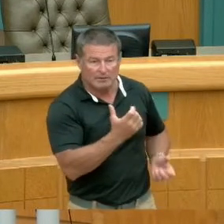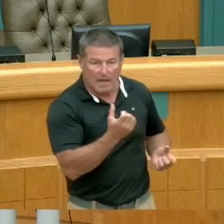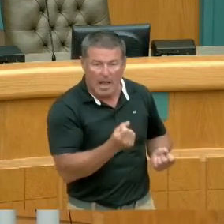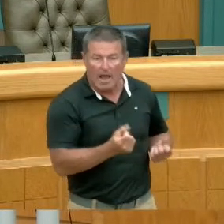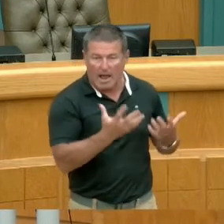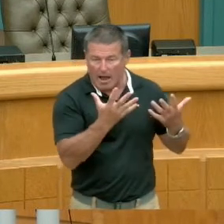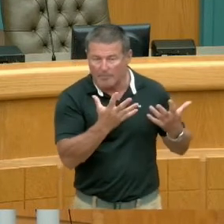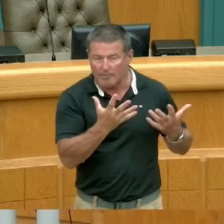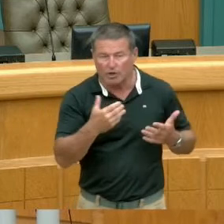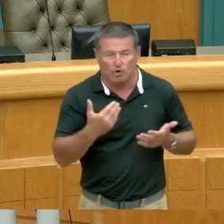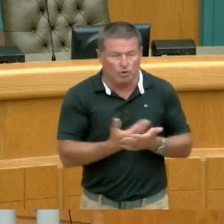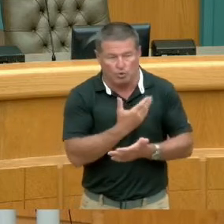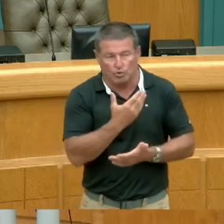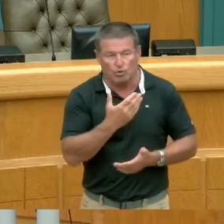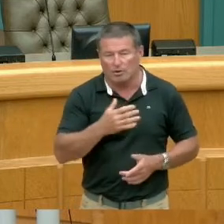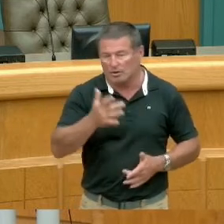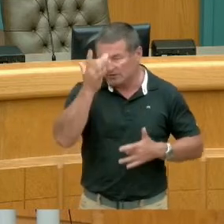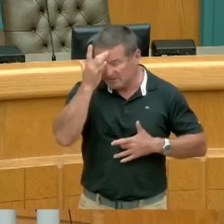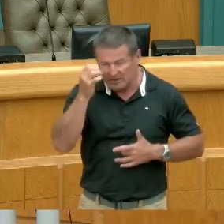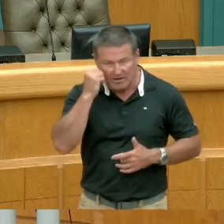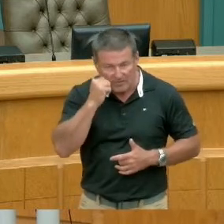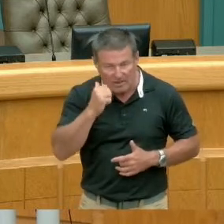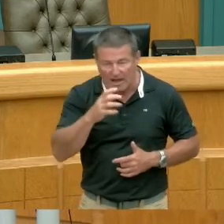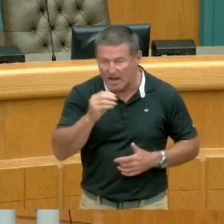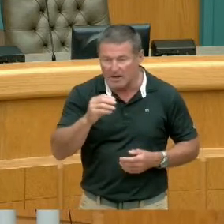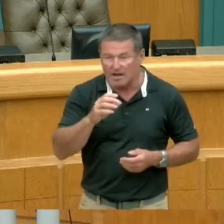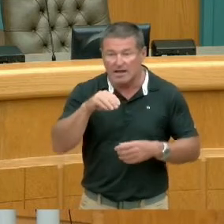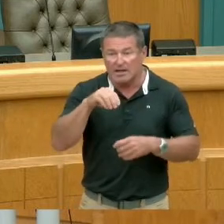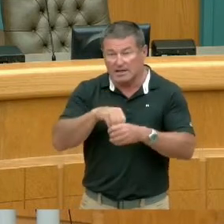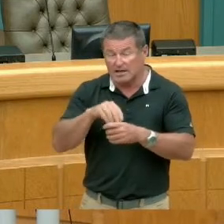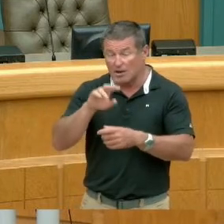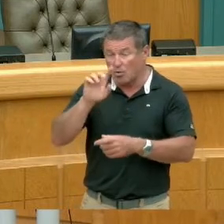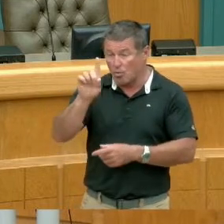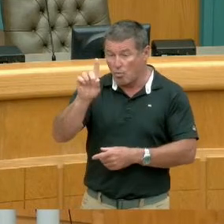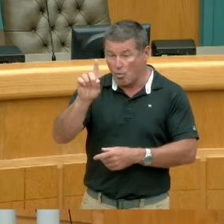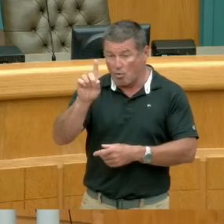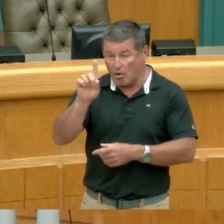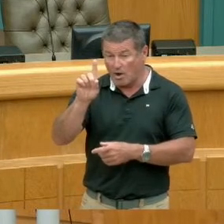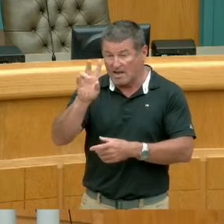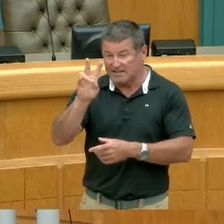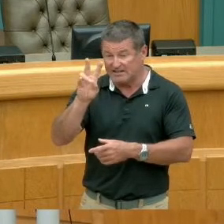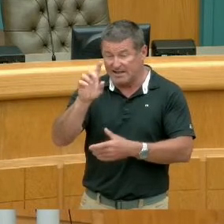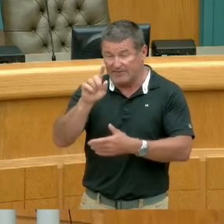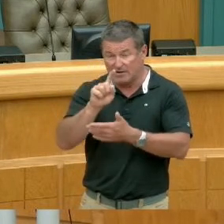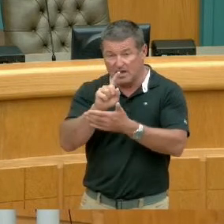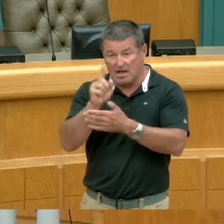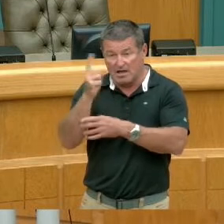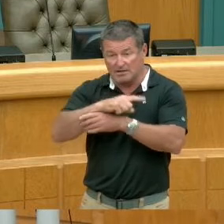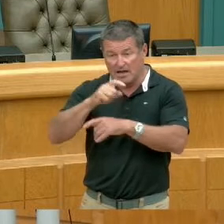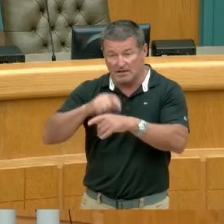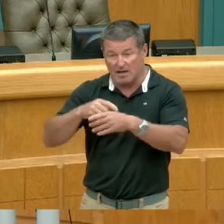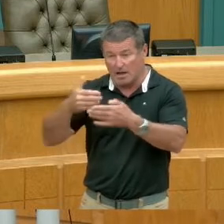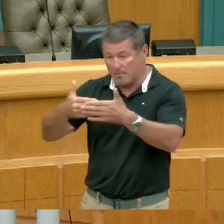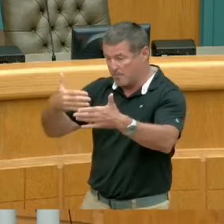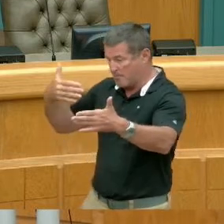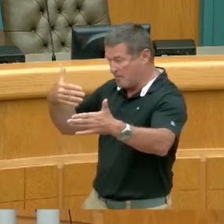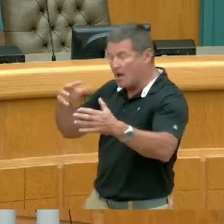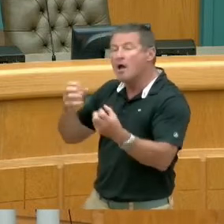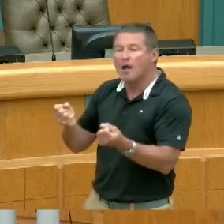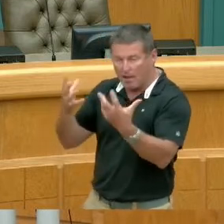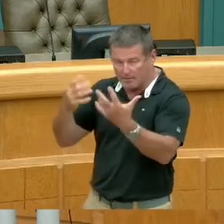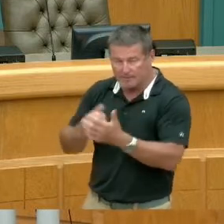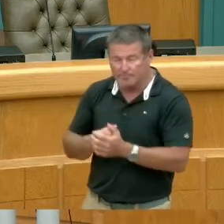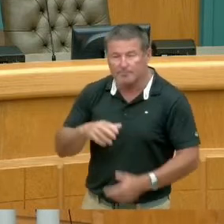per day and number of tests per day using a 7-day rolling average. And then our Public Health Director, Annette Rodriguez, will talk to us